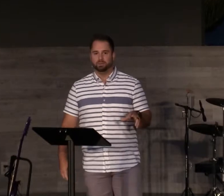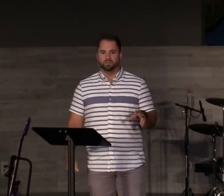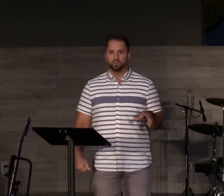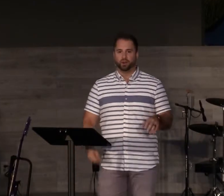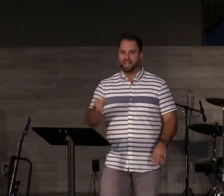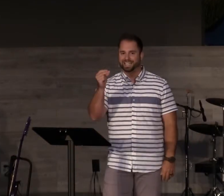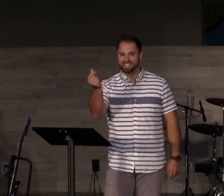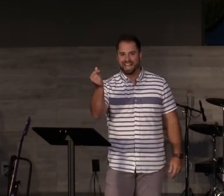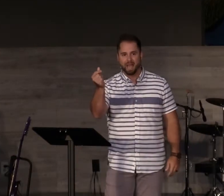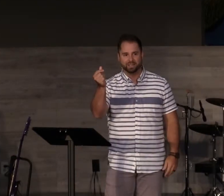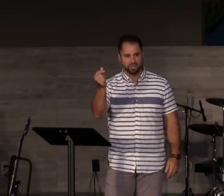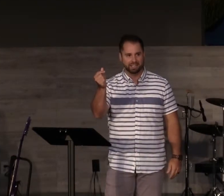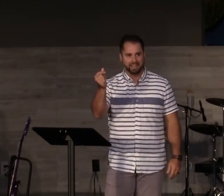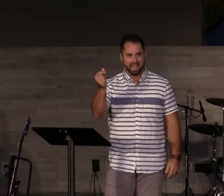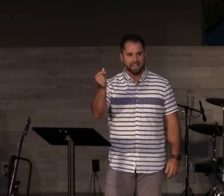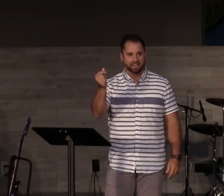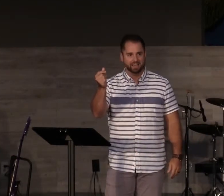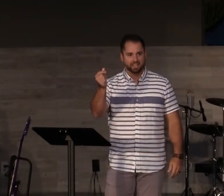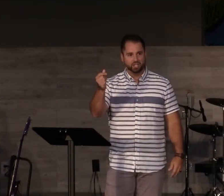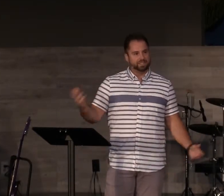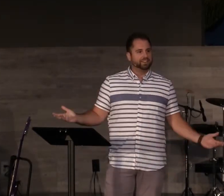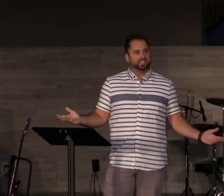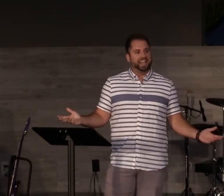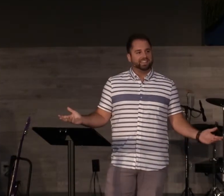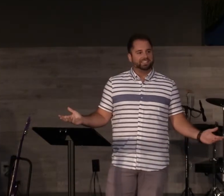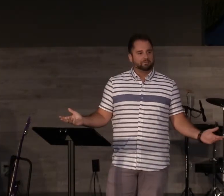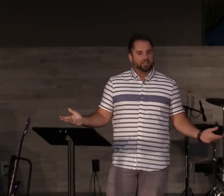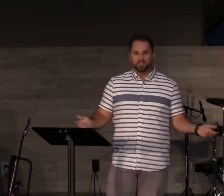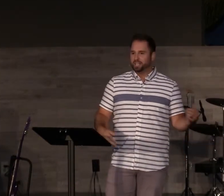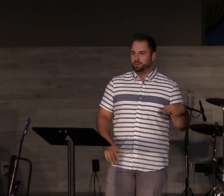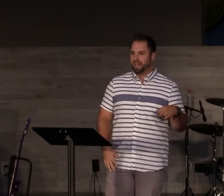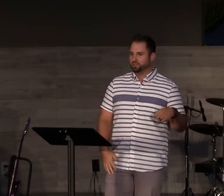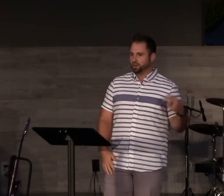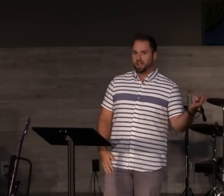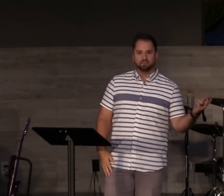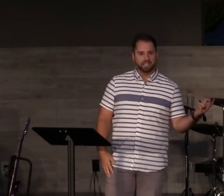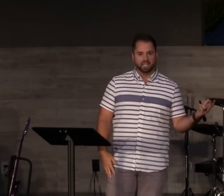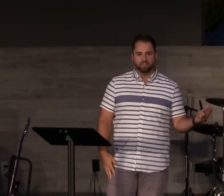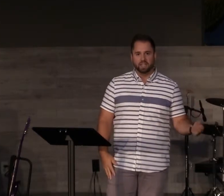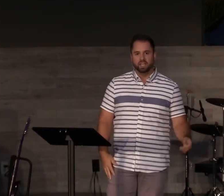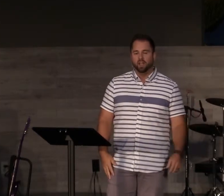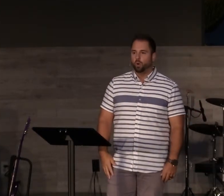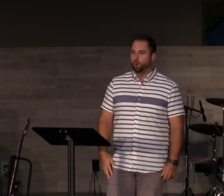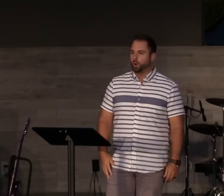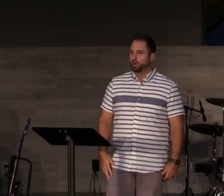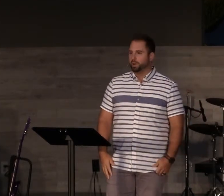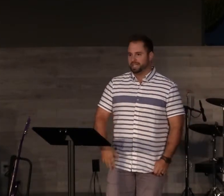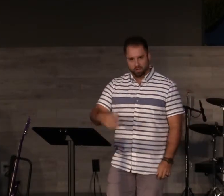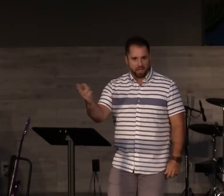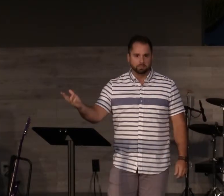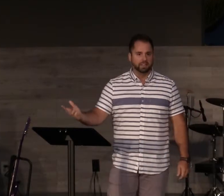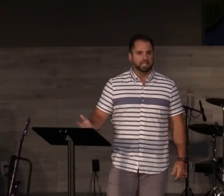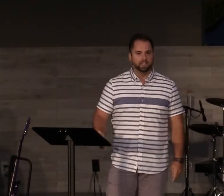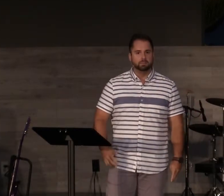to play a movie for her and it doesn't happen just like that. She misunderstands. She thinks we might have turned off the TV or